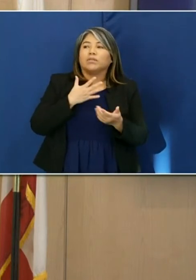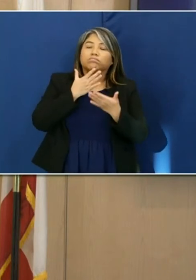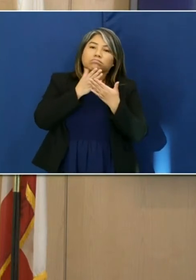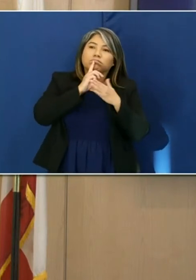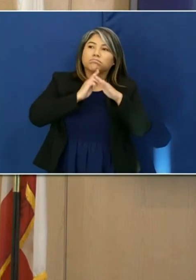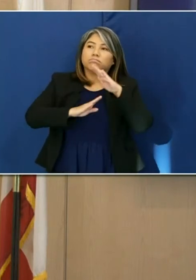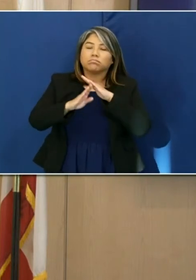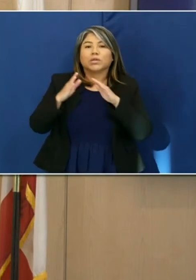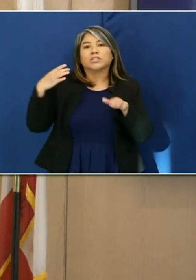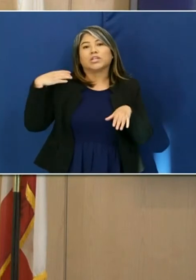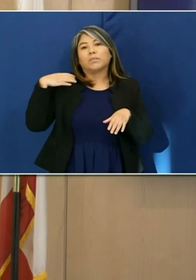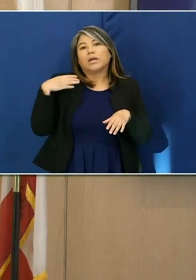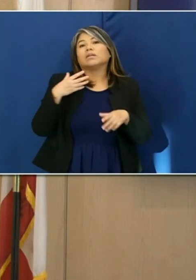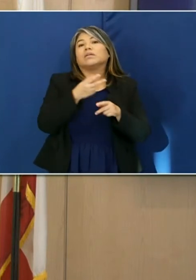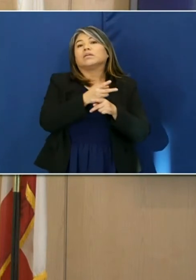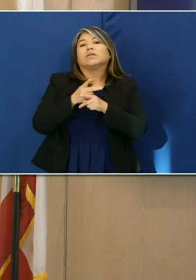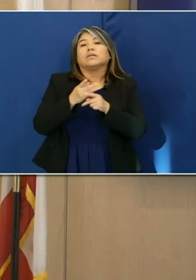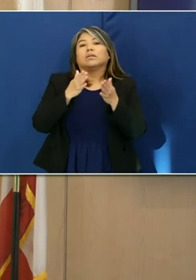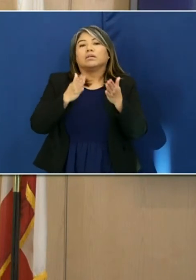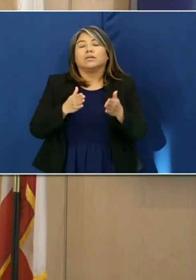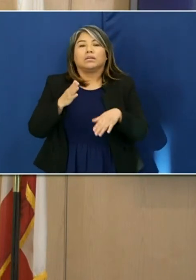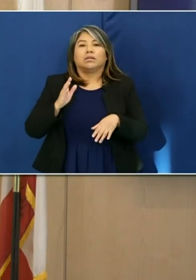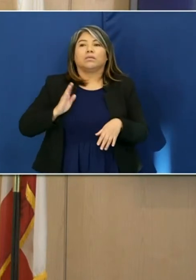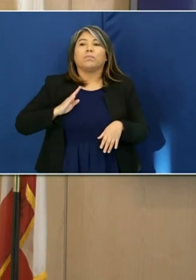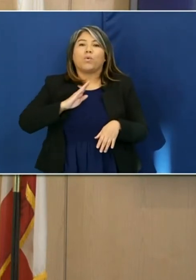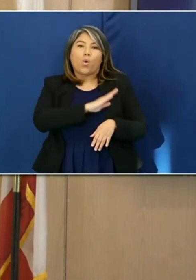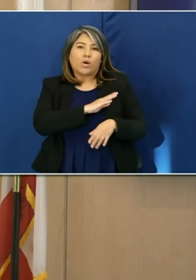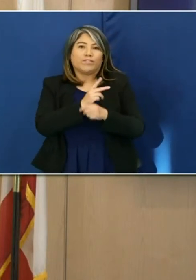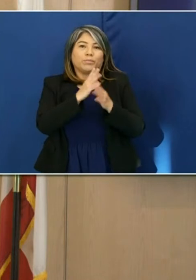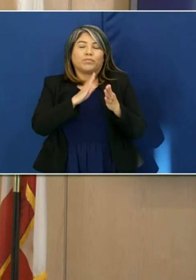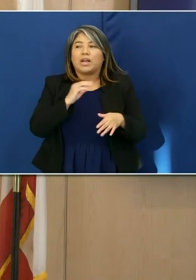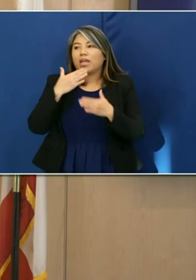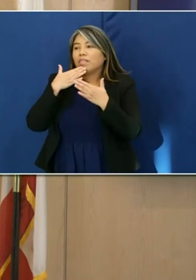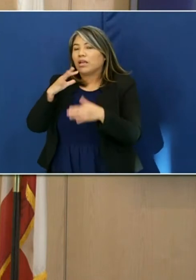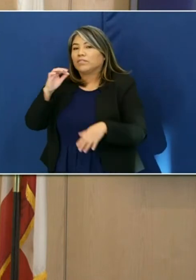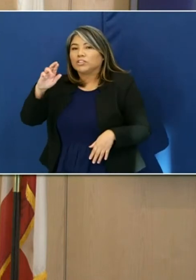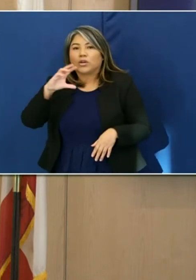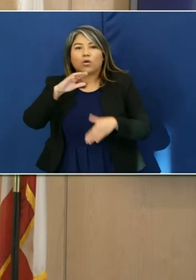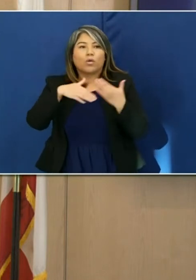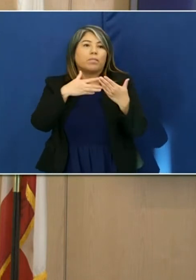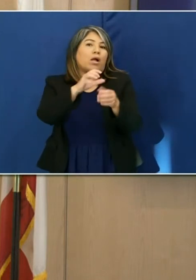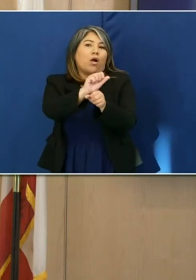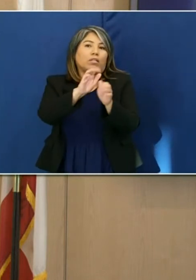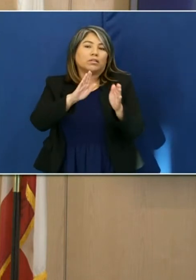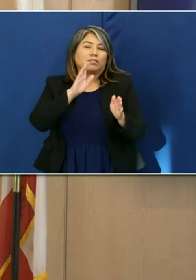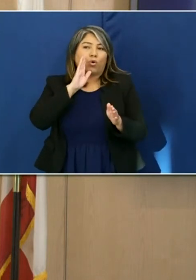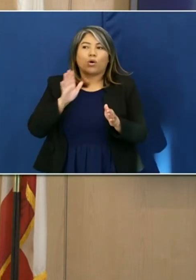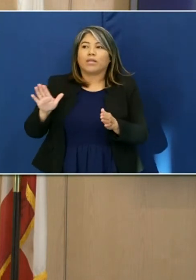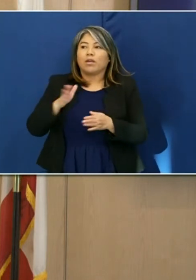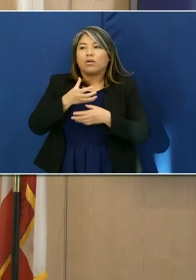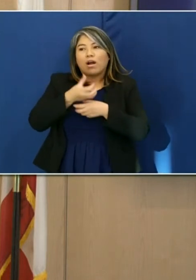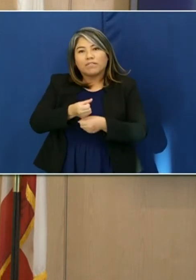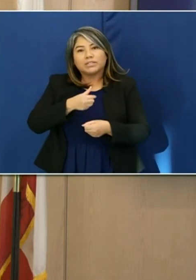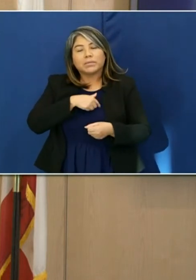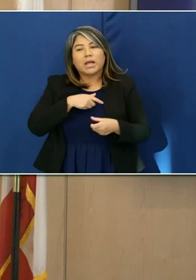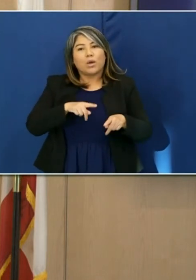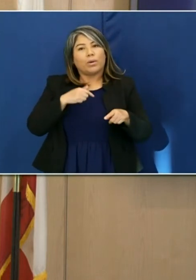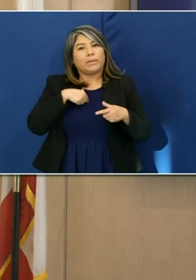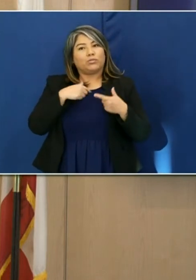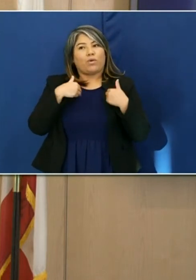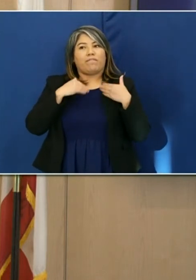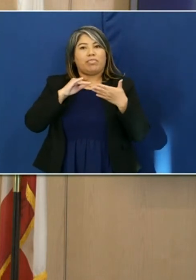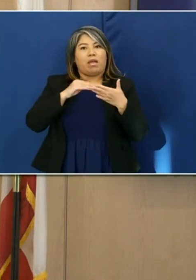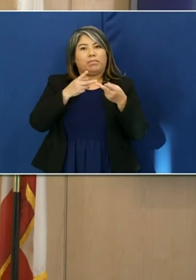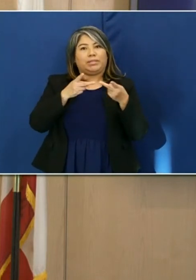County Board of Supervisors. And I sincerely thank Supervisor Fletcher and all of my colleagues for their confidence in me and allowing me to hold that